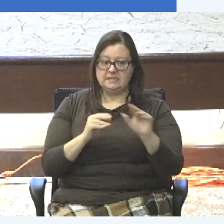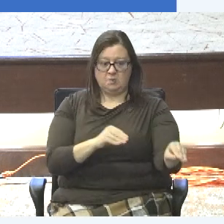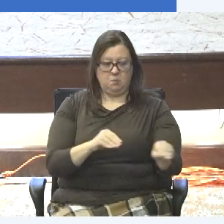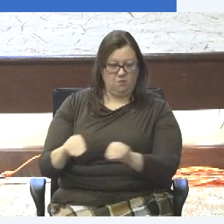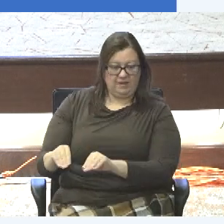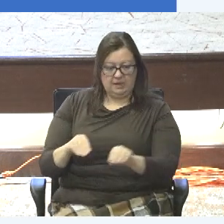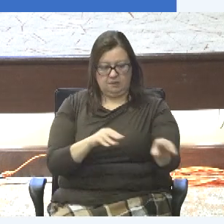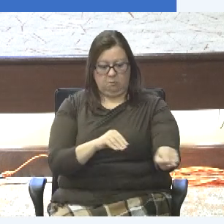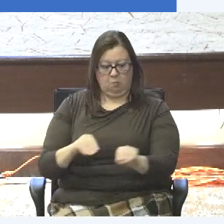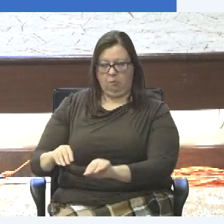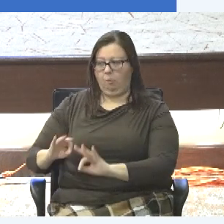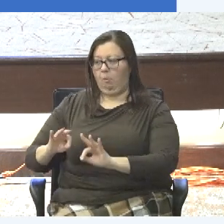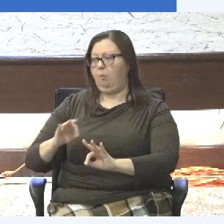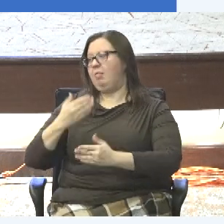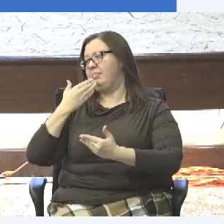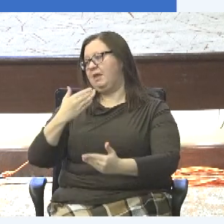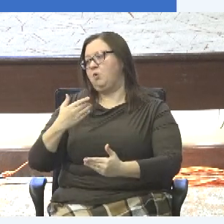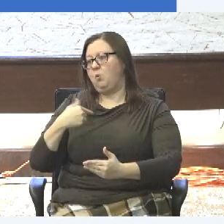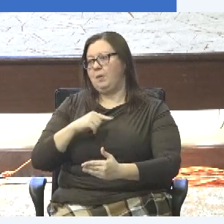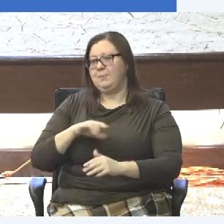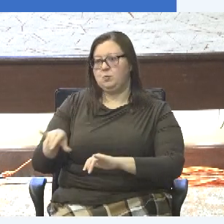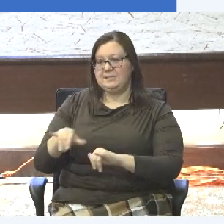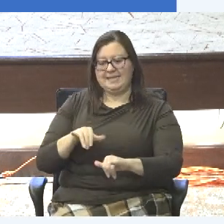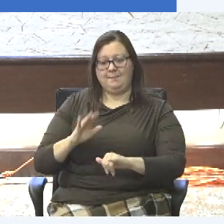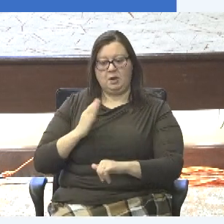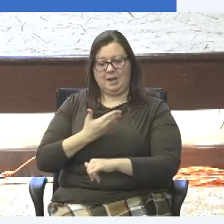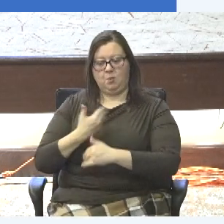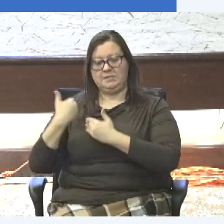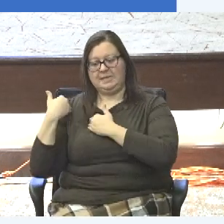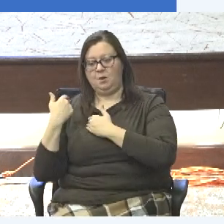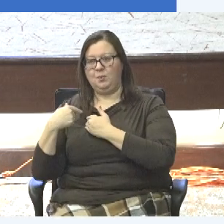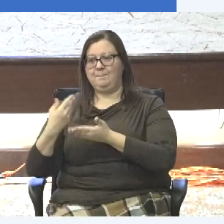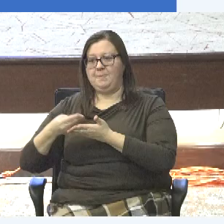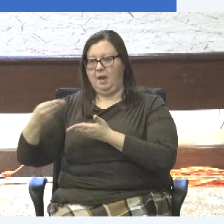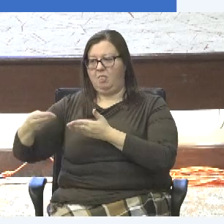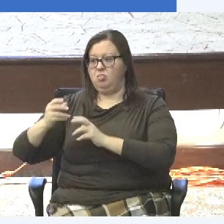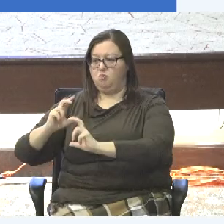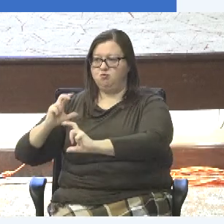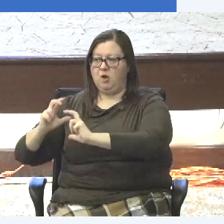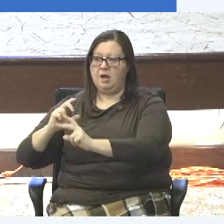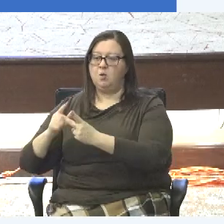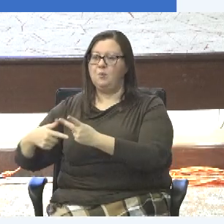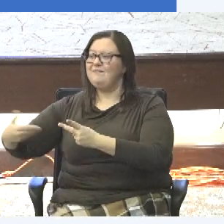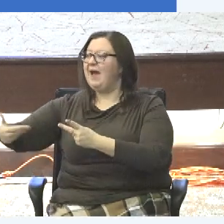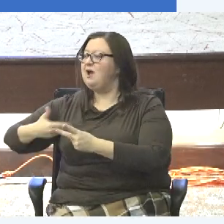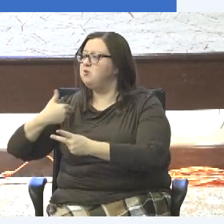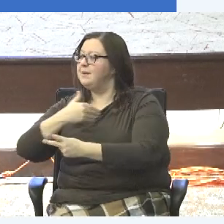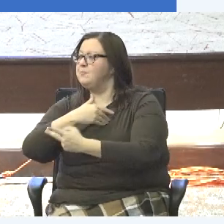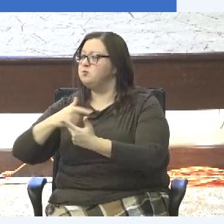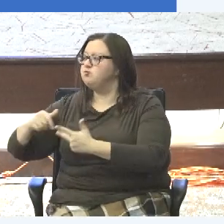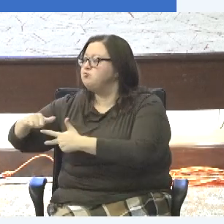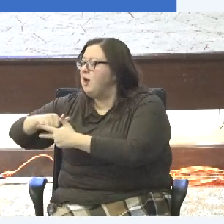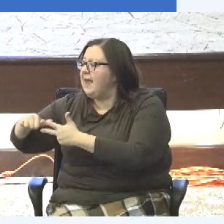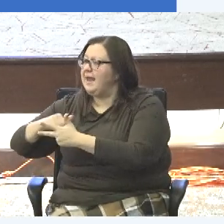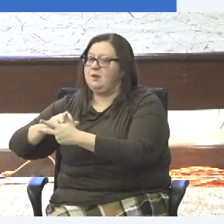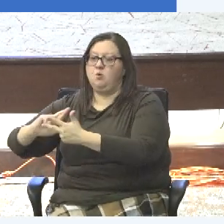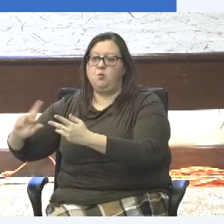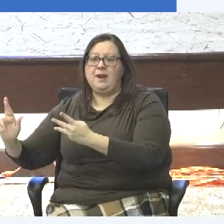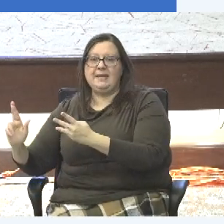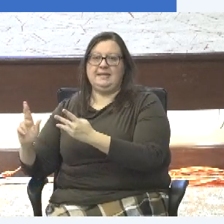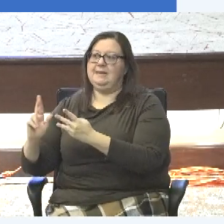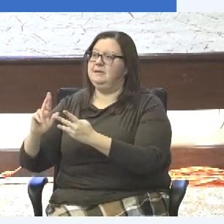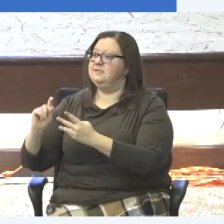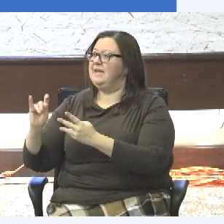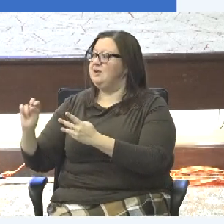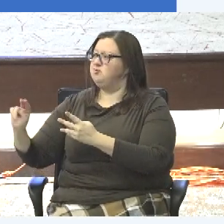that ready for us. We've been doing the same thing on our side. We have the apparatus purchased, we've hired our members, we've trained our members, we've promoted for the station, and we've